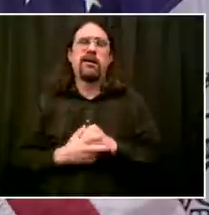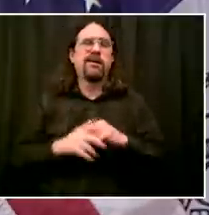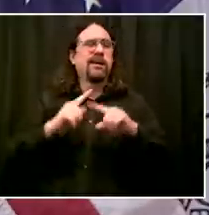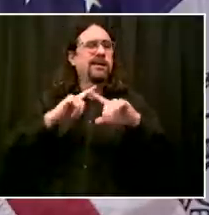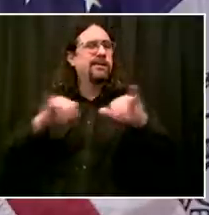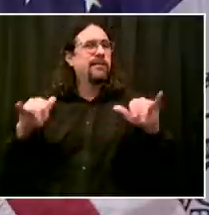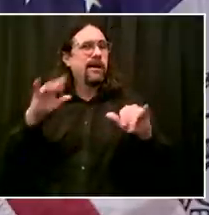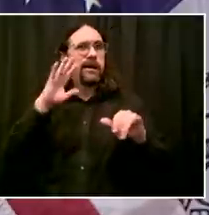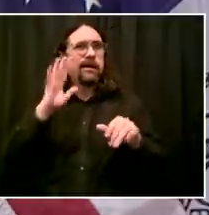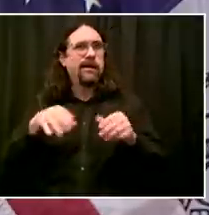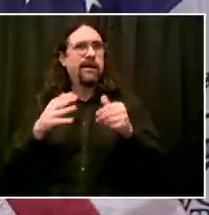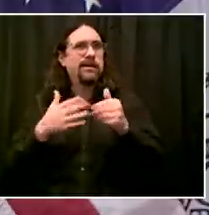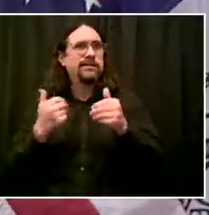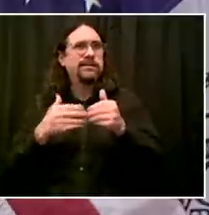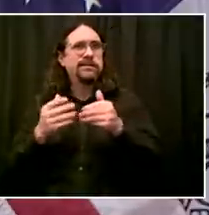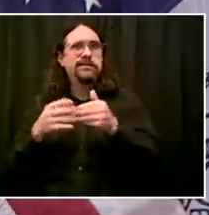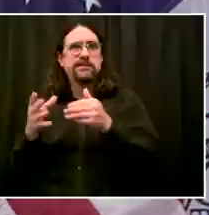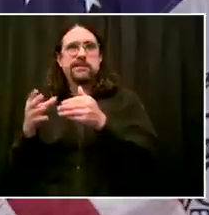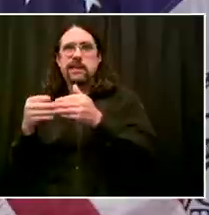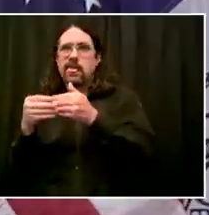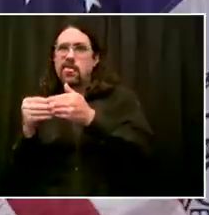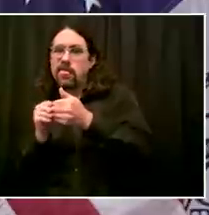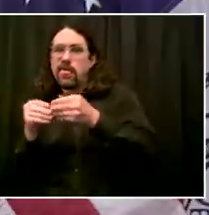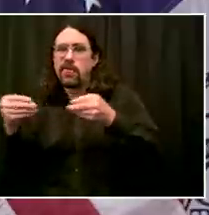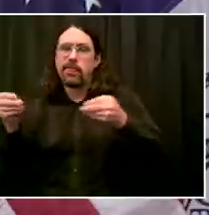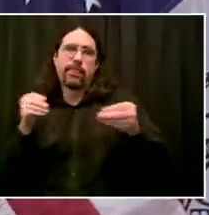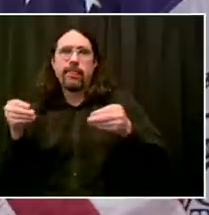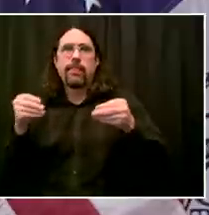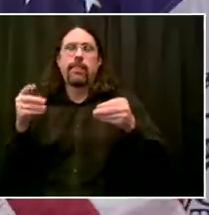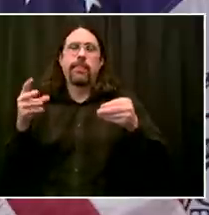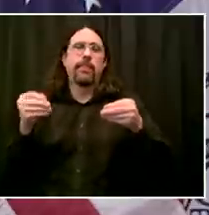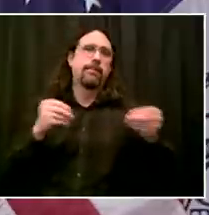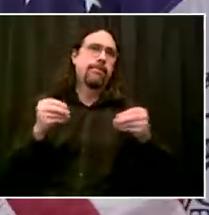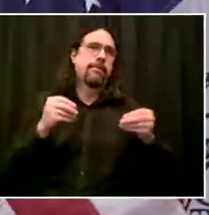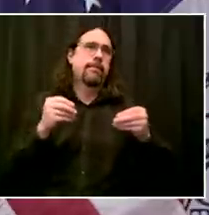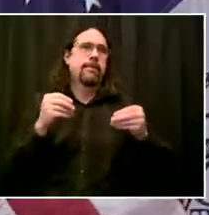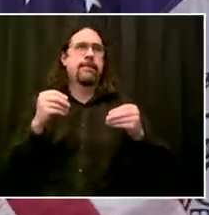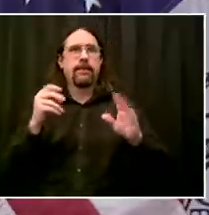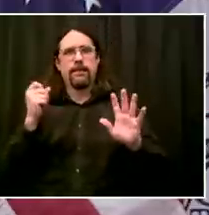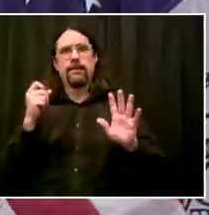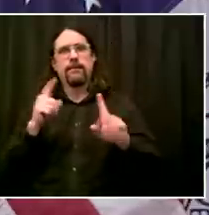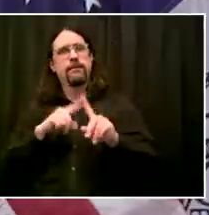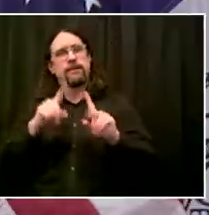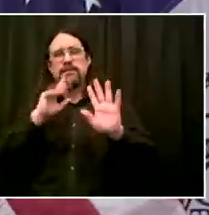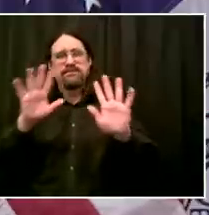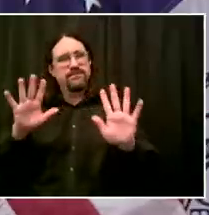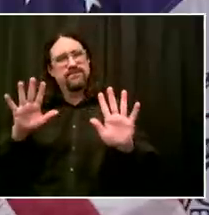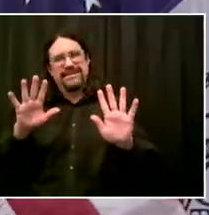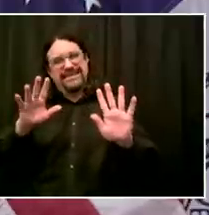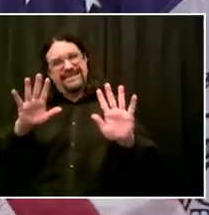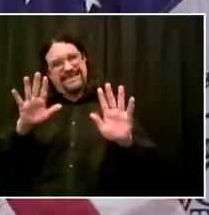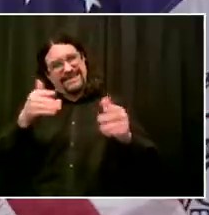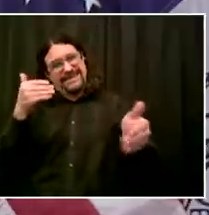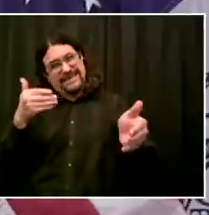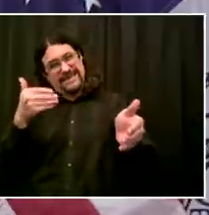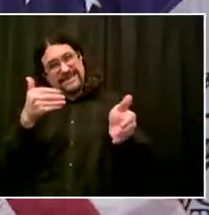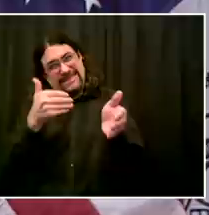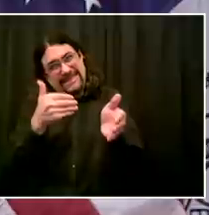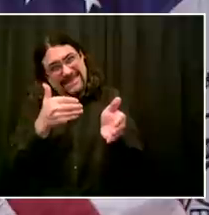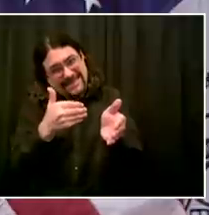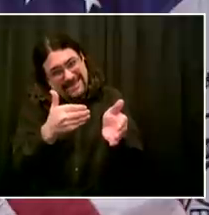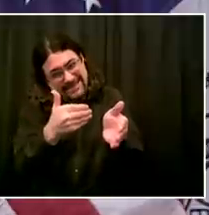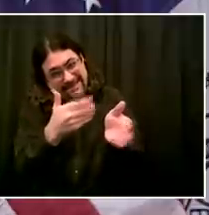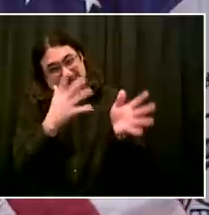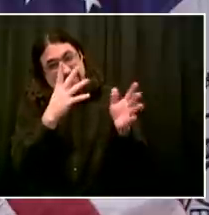to keep reminding you, if we play this right, fewer and fewer restrictions over time, more and more normalcy, more and more restart.